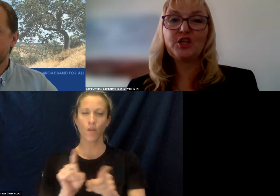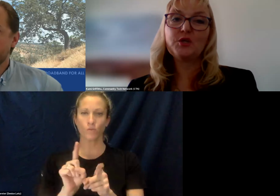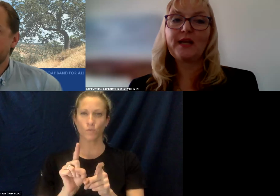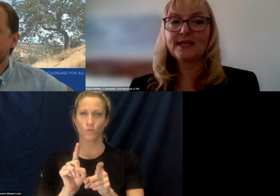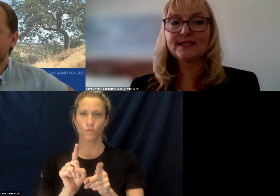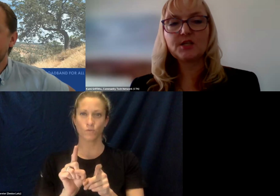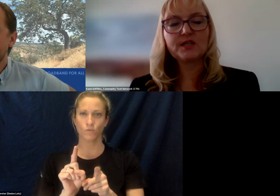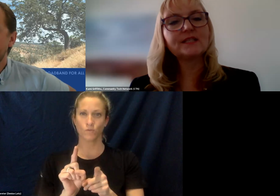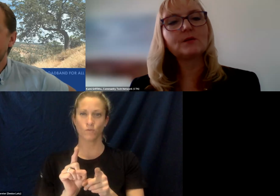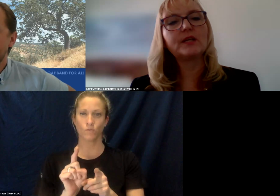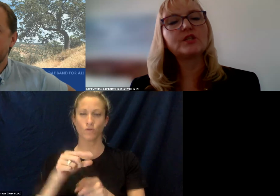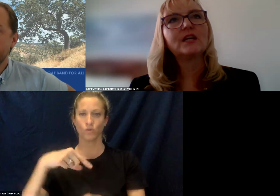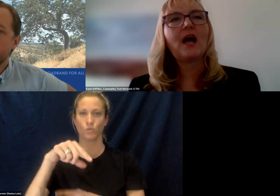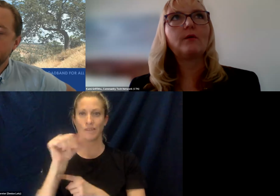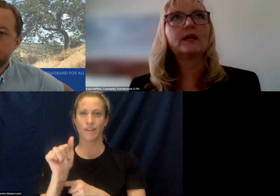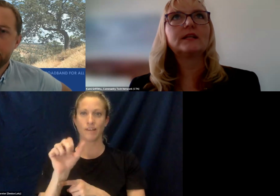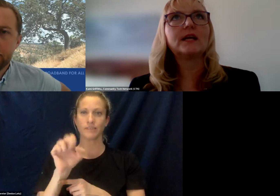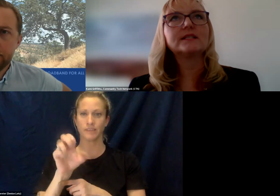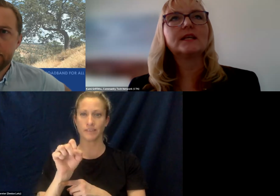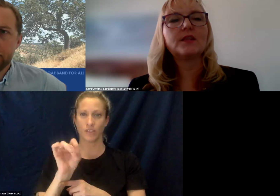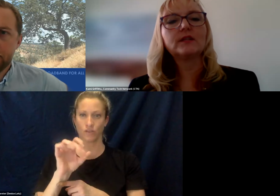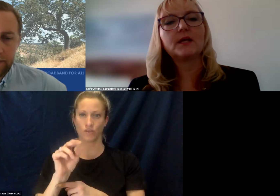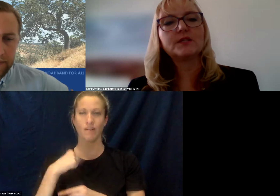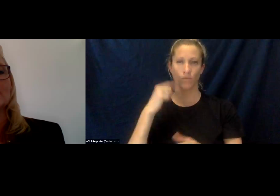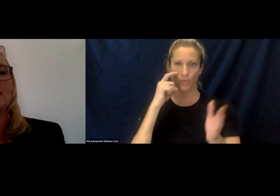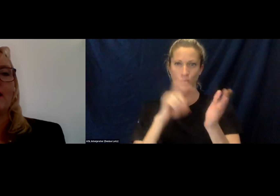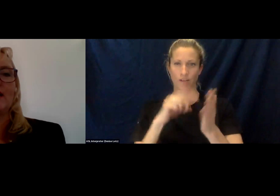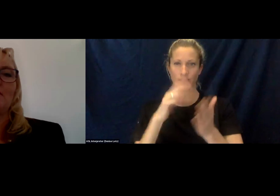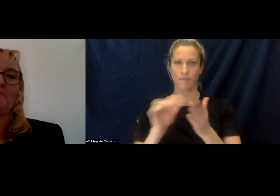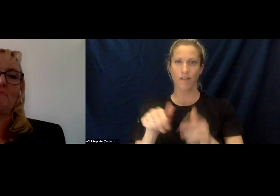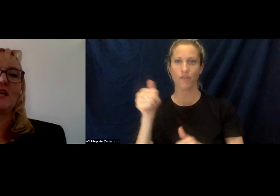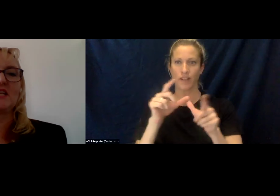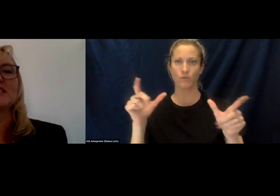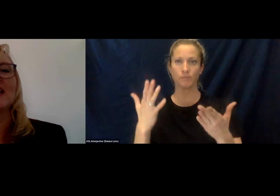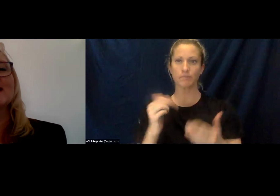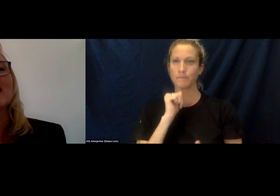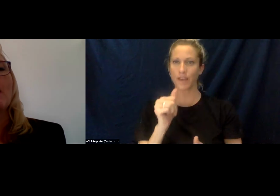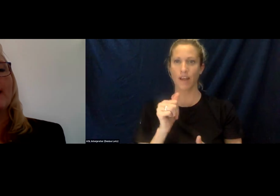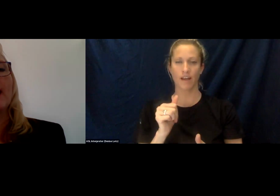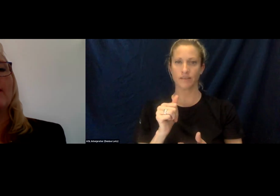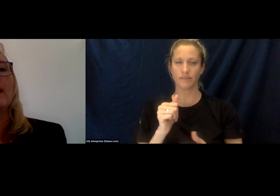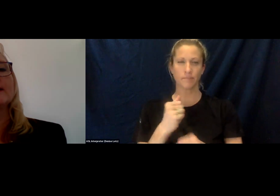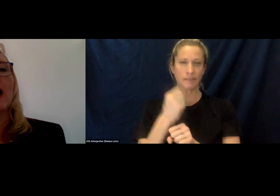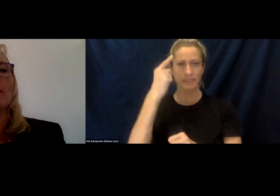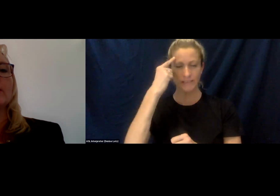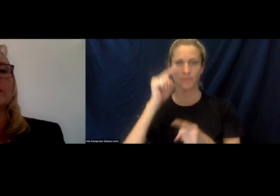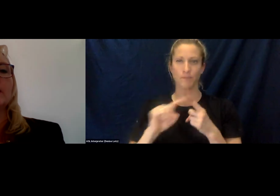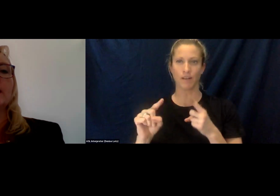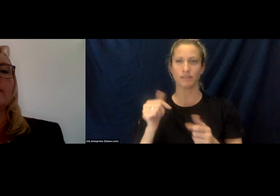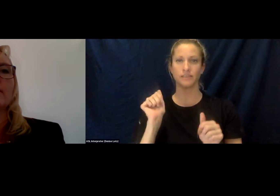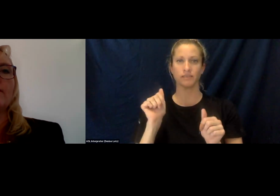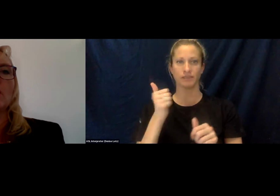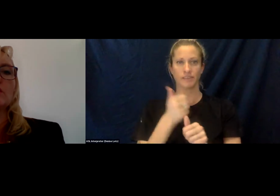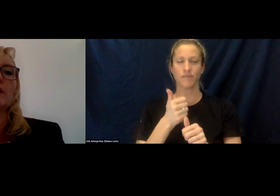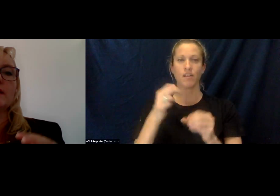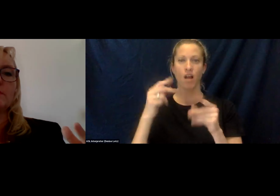called Q&A sessions, which I recognize in other languages, it might not make any sense, but it's an